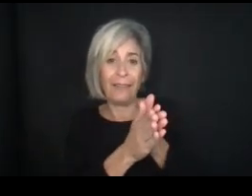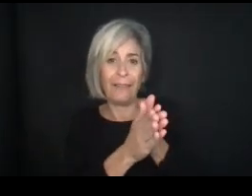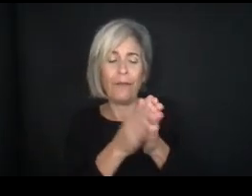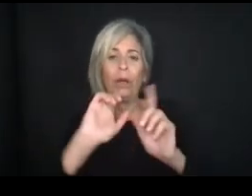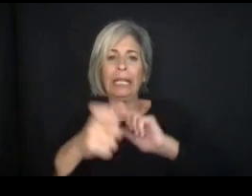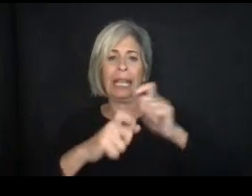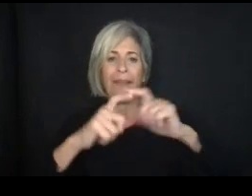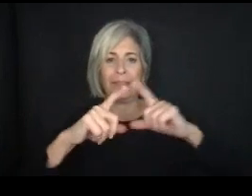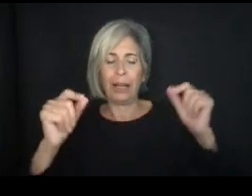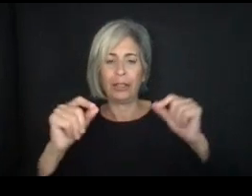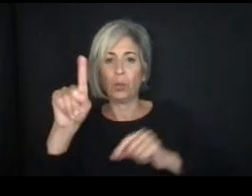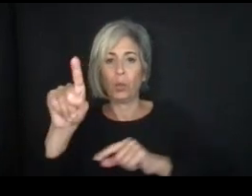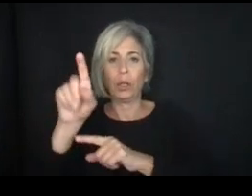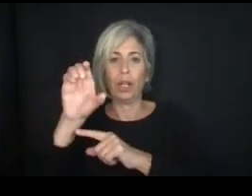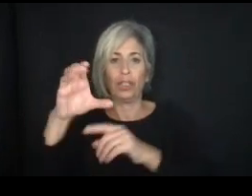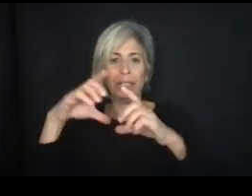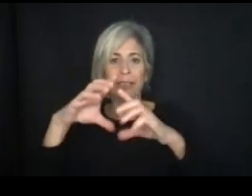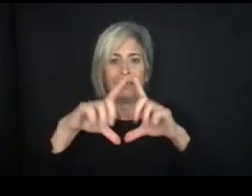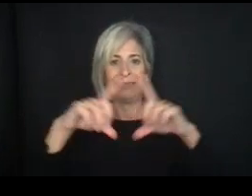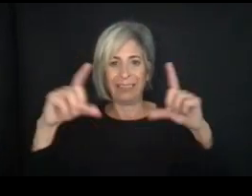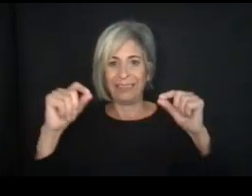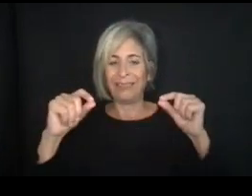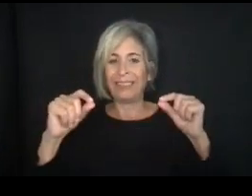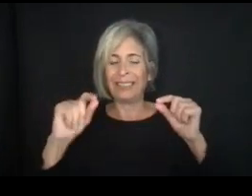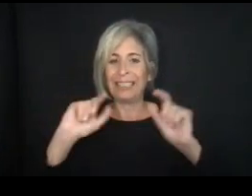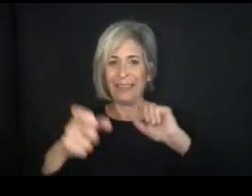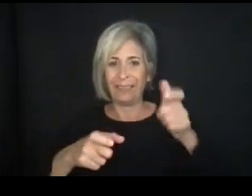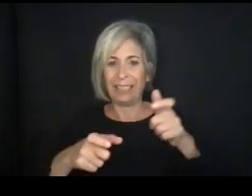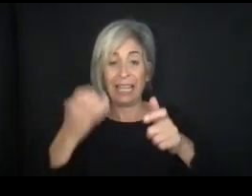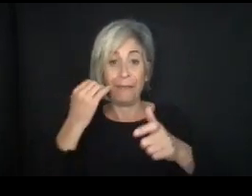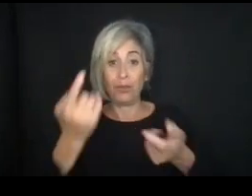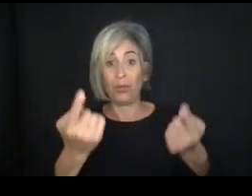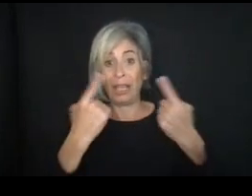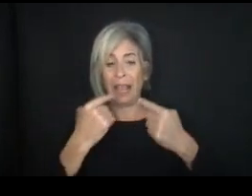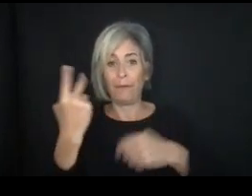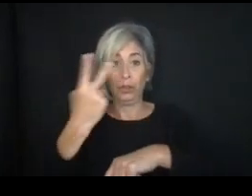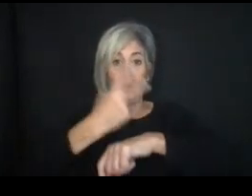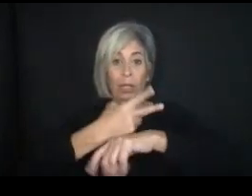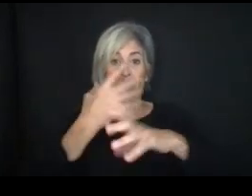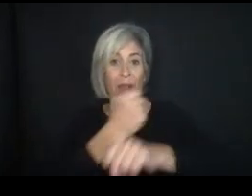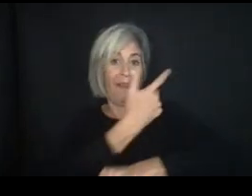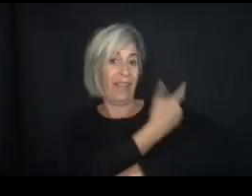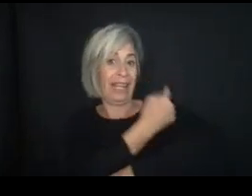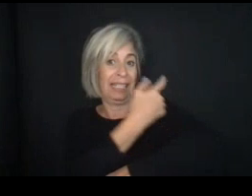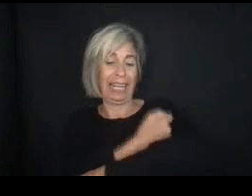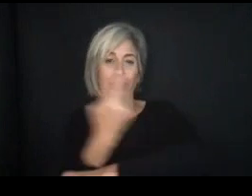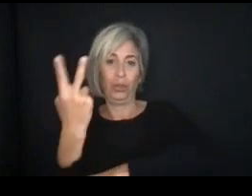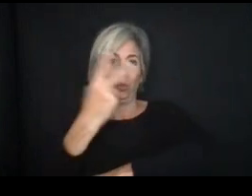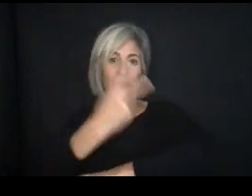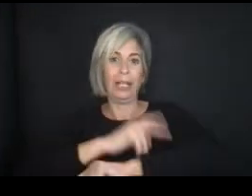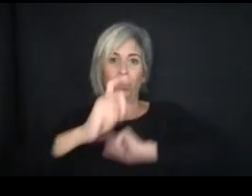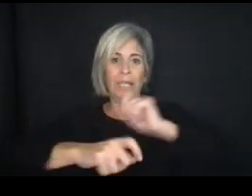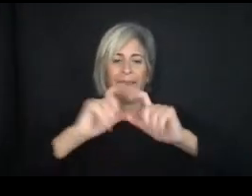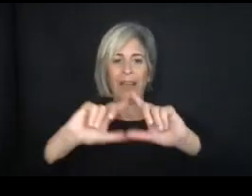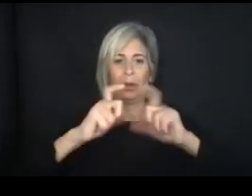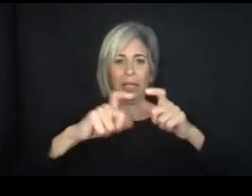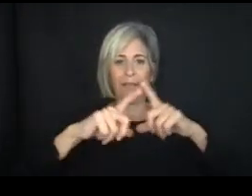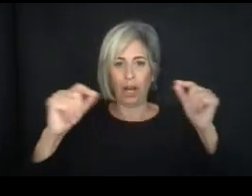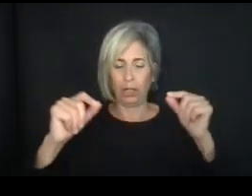They were $100 gift cards to the public for anybody that came out those 2 days to get vaccinated. We did